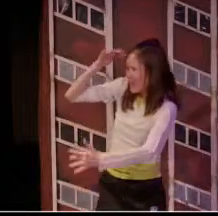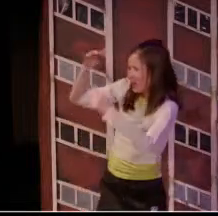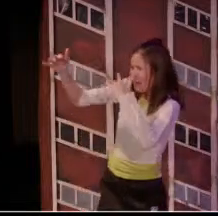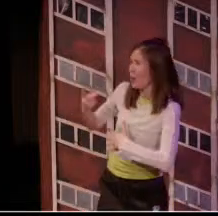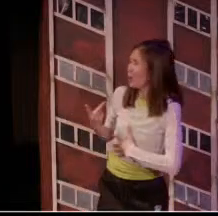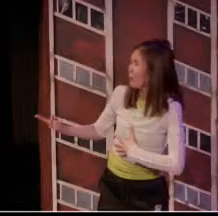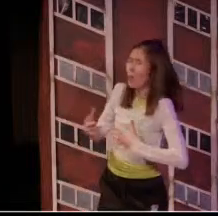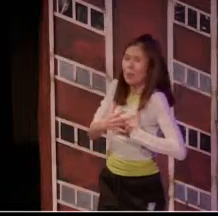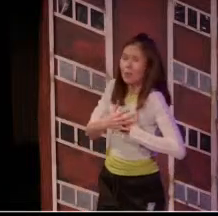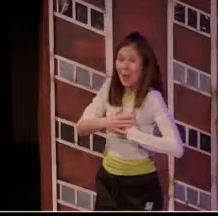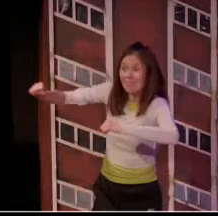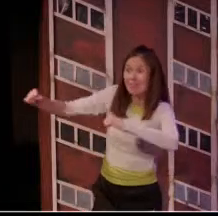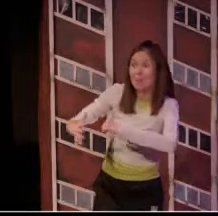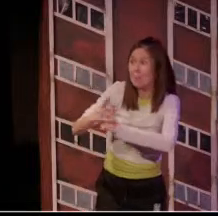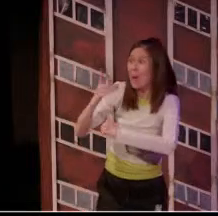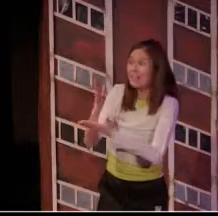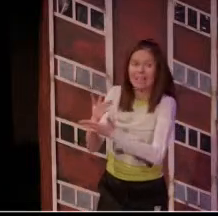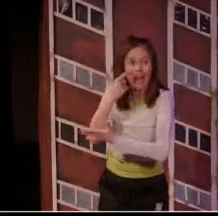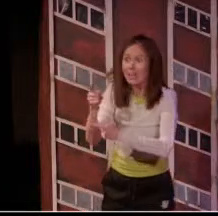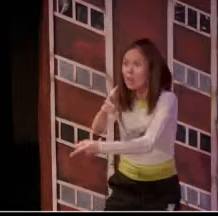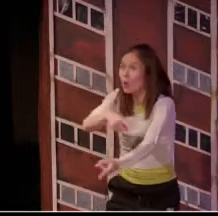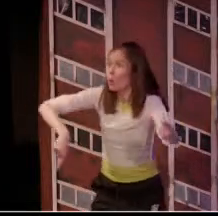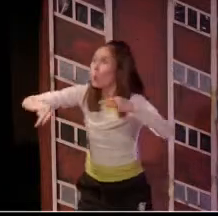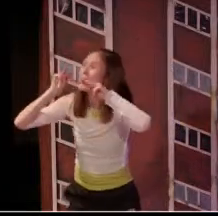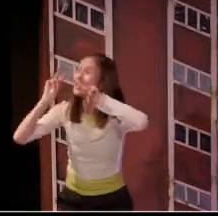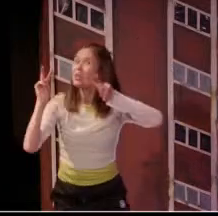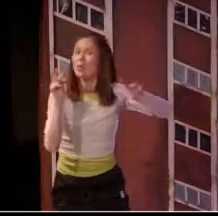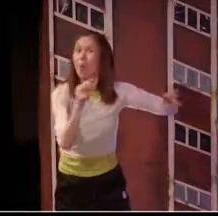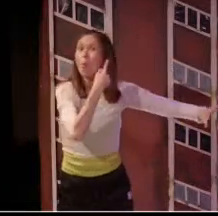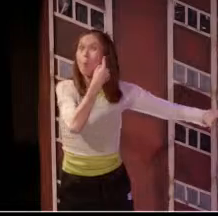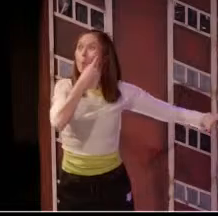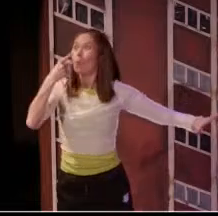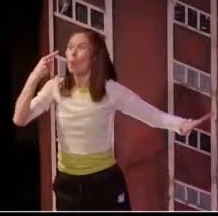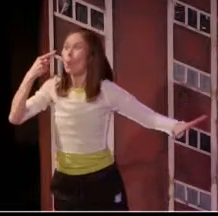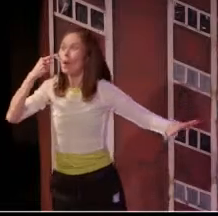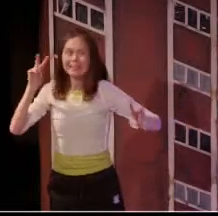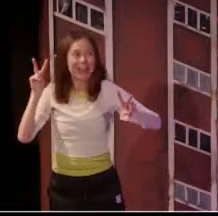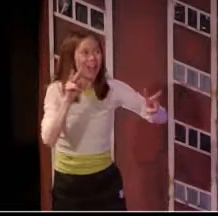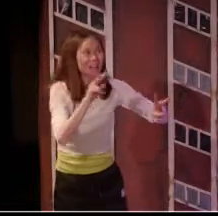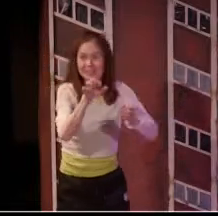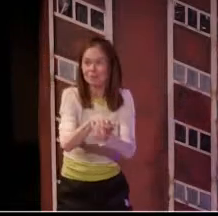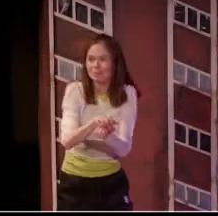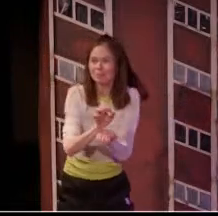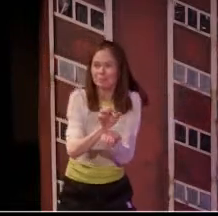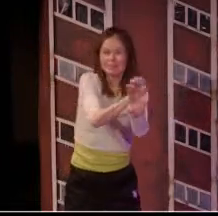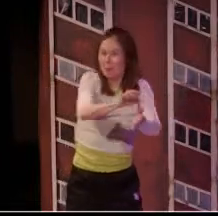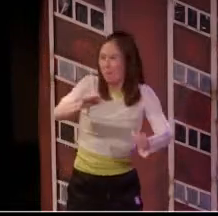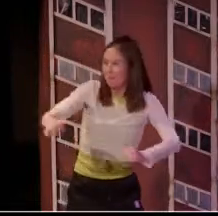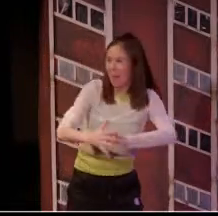friends, unknown, you shall bear witness to it. Come here, come here, come here.